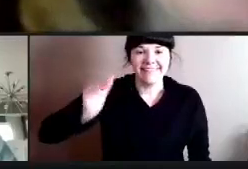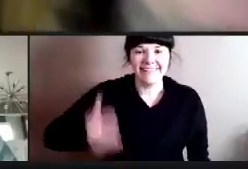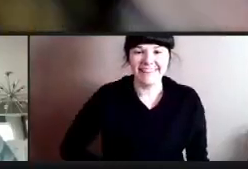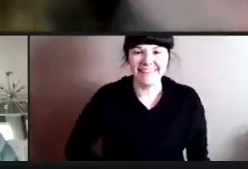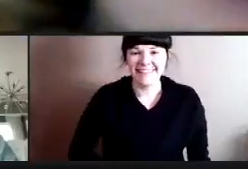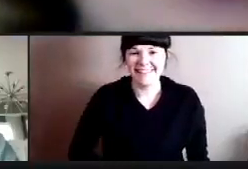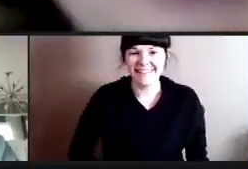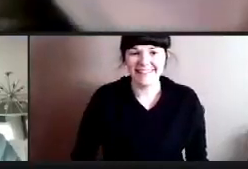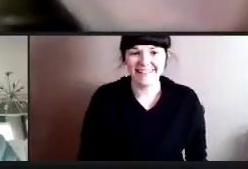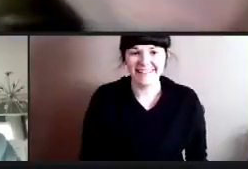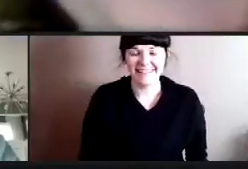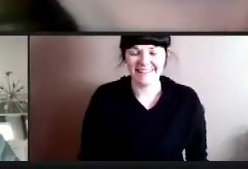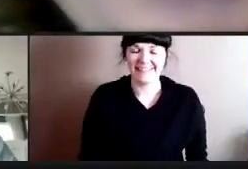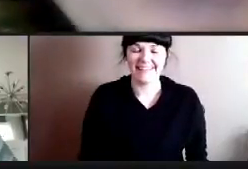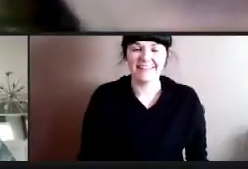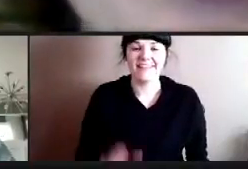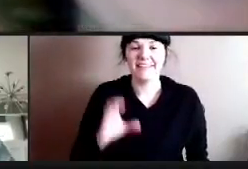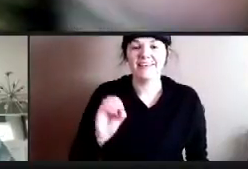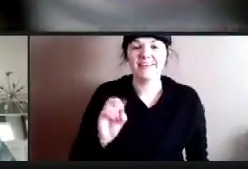to the